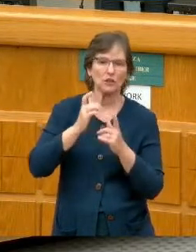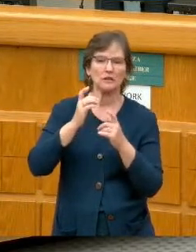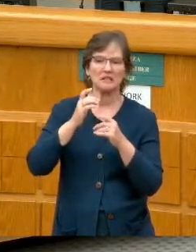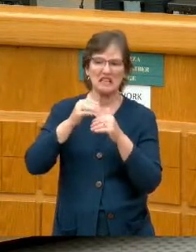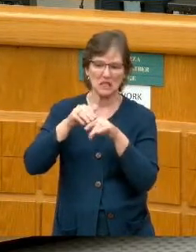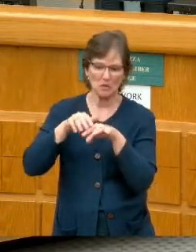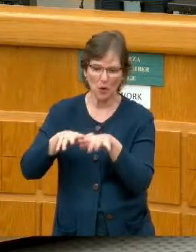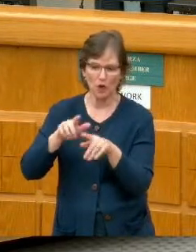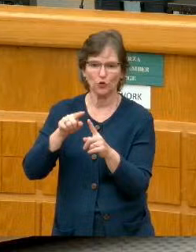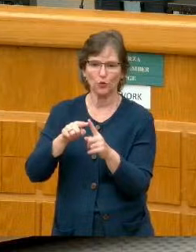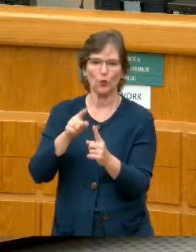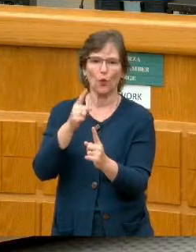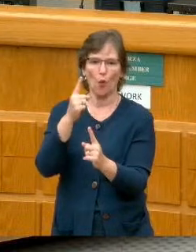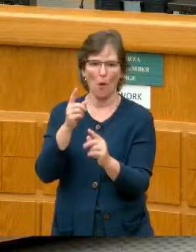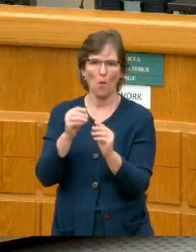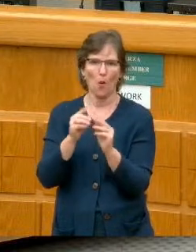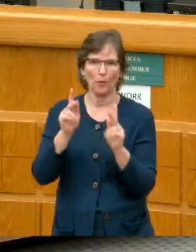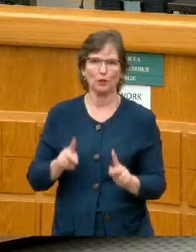COVID.